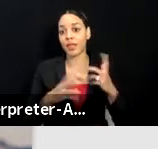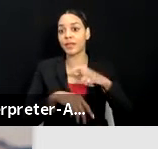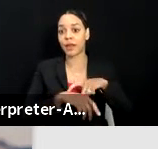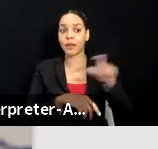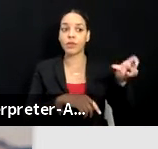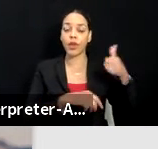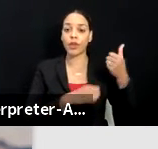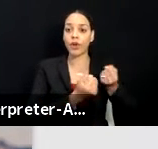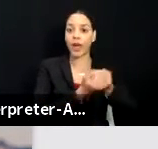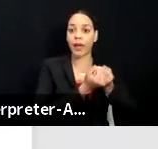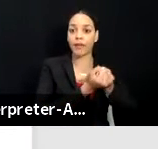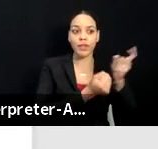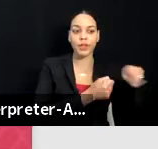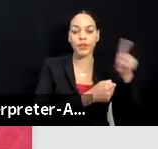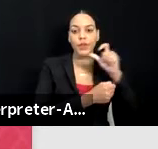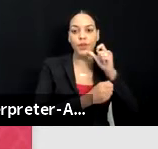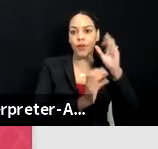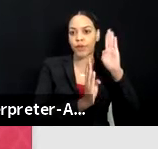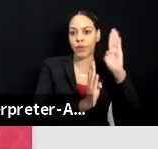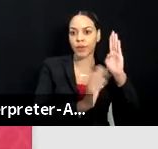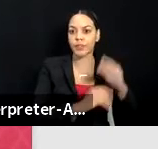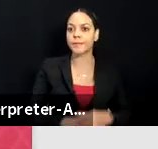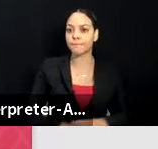addressing at all.